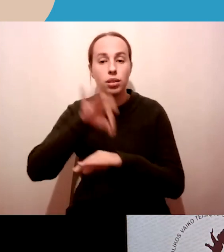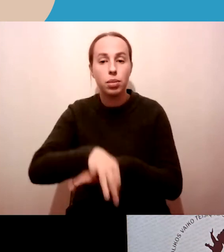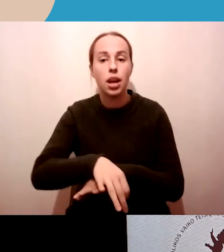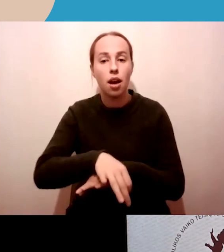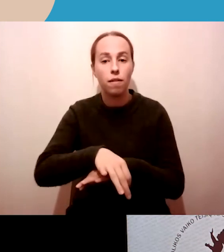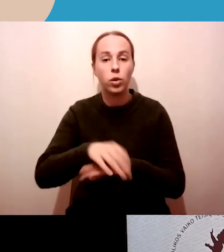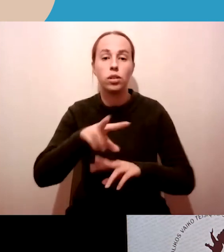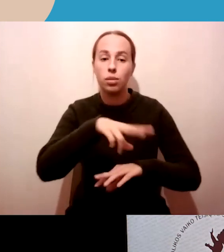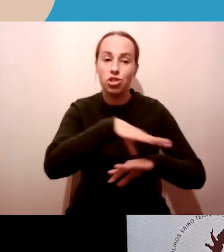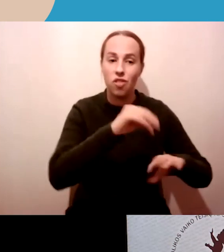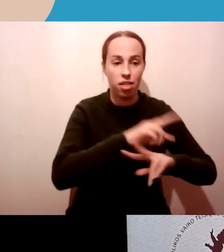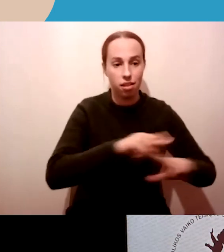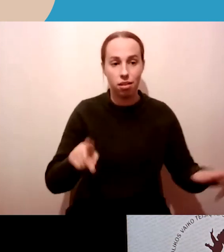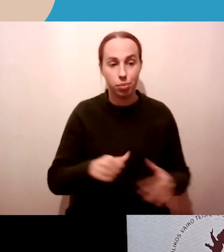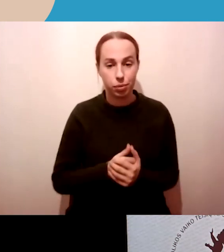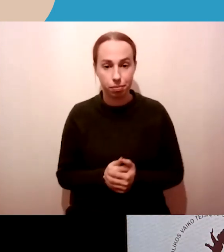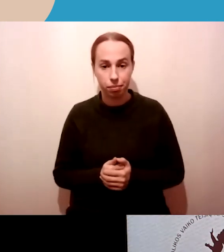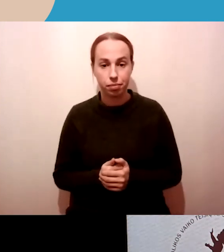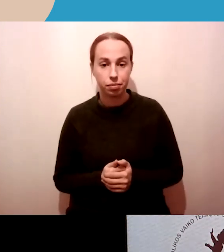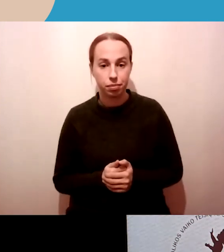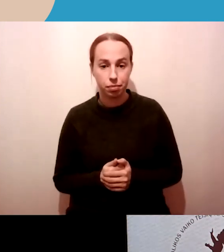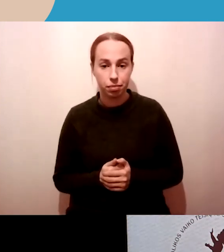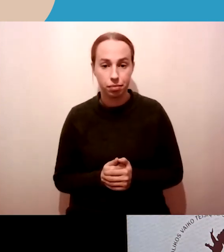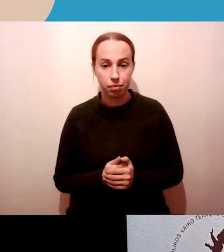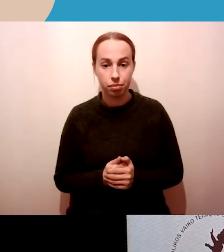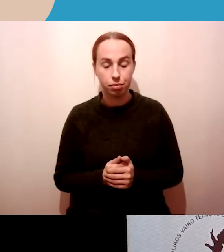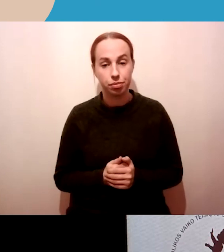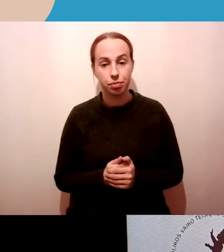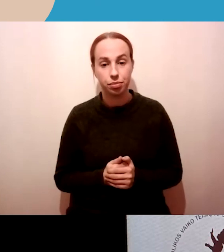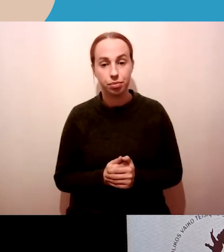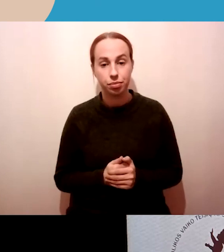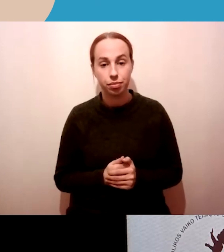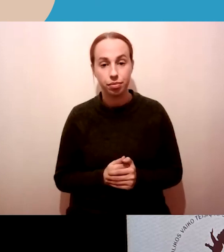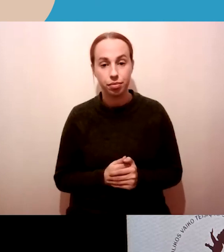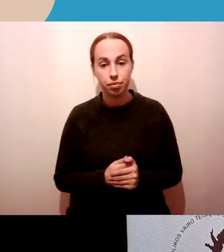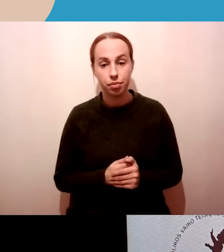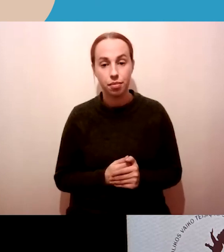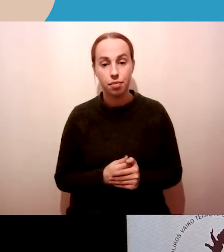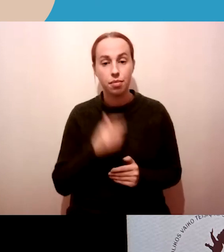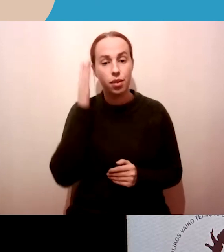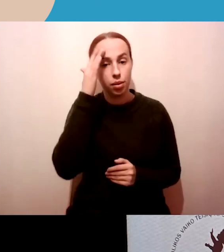program be implemented? Should we think about the